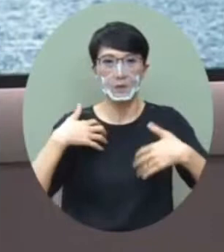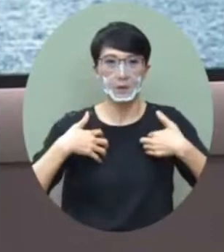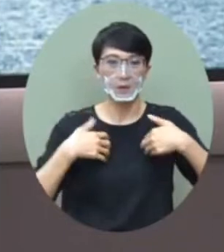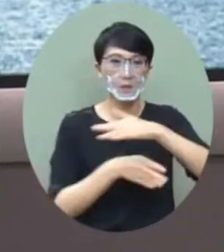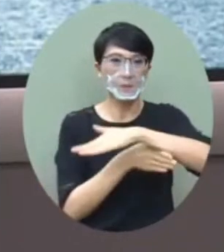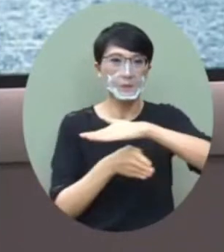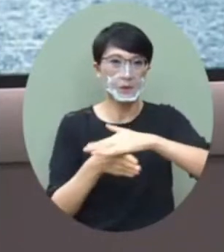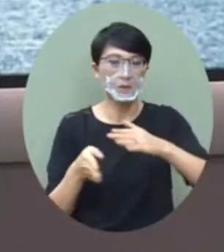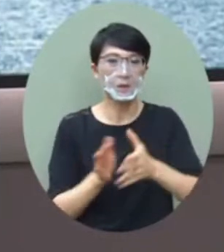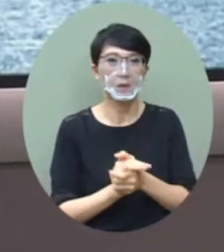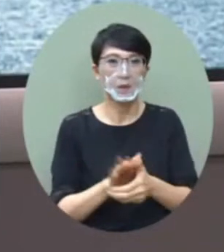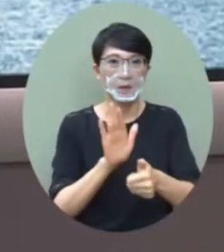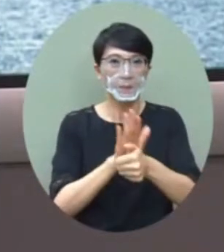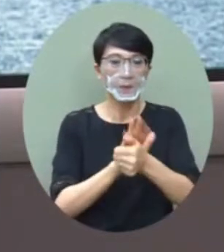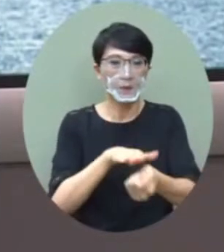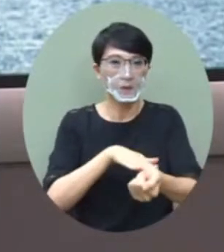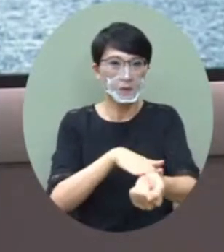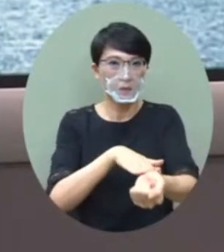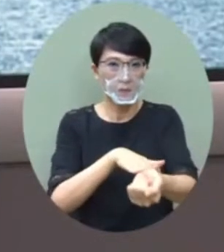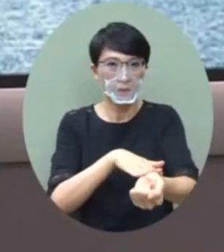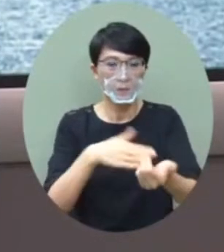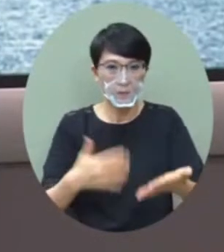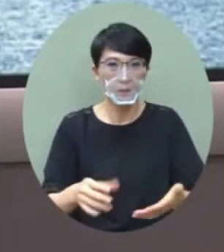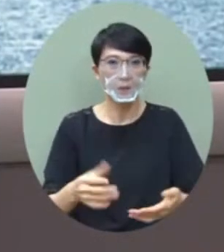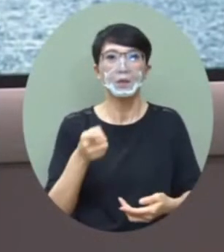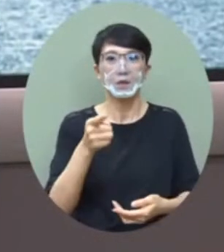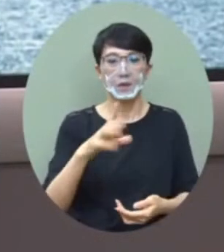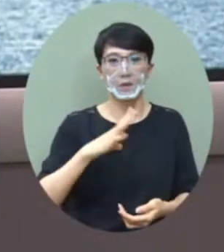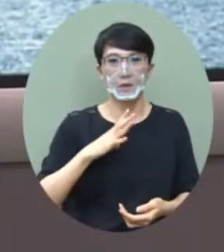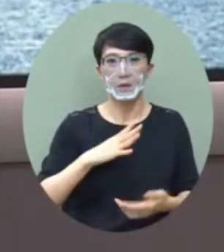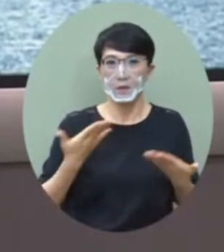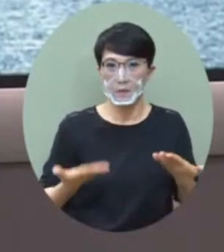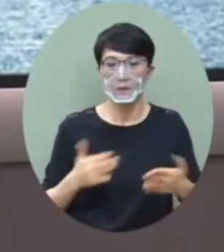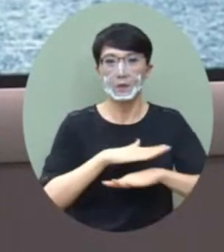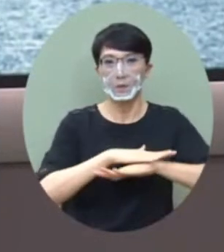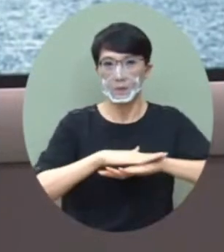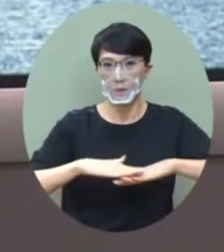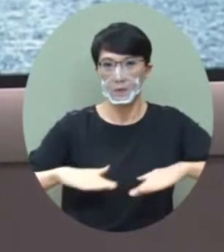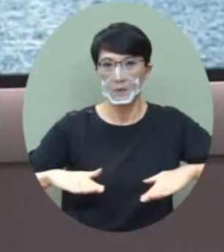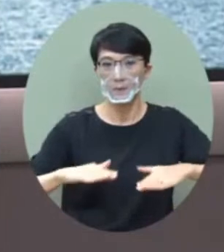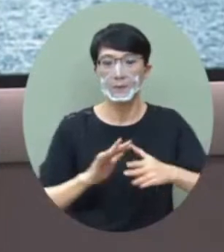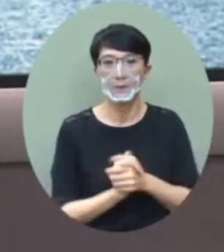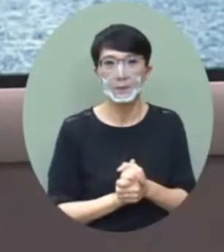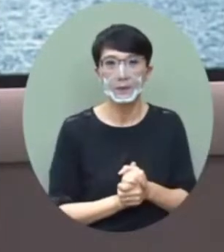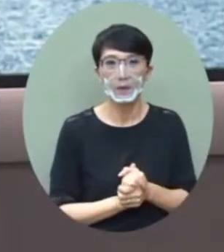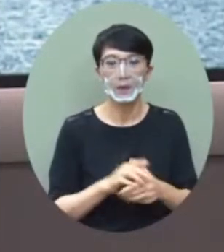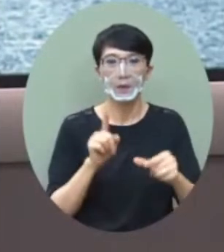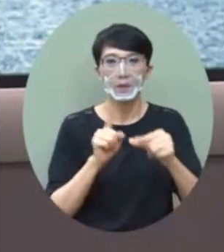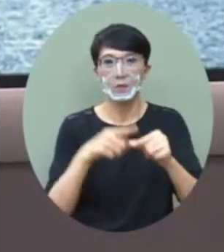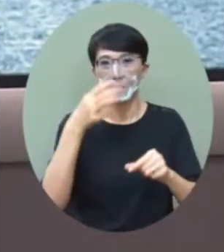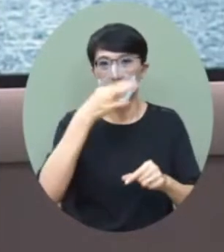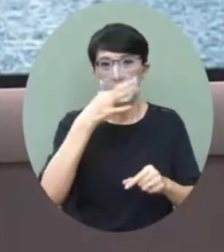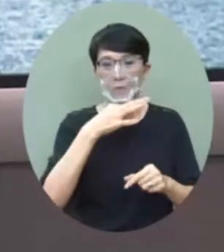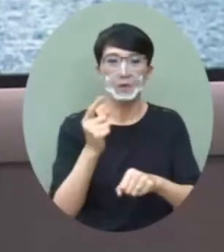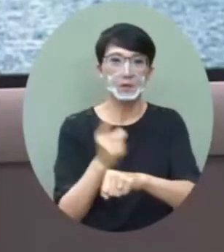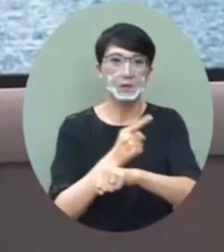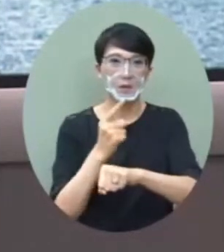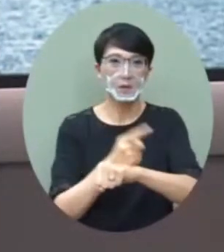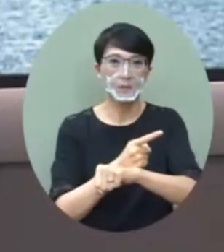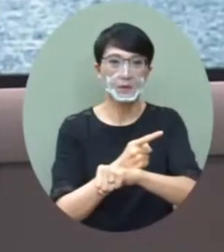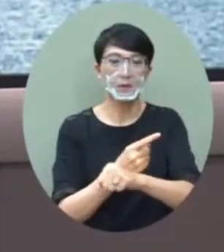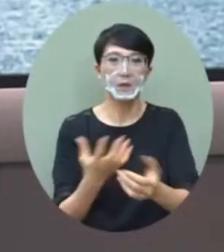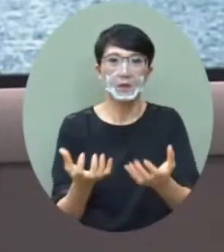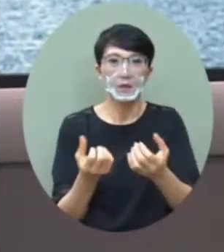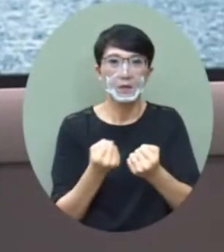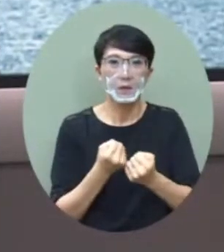by SWD. He was sent to the North Atlanta Hospital A&E department, and he's